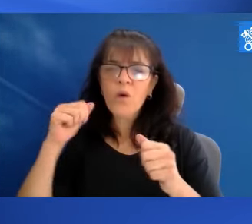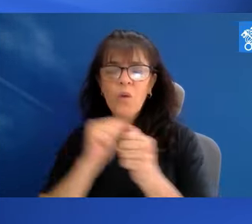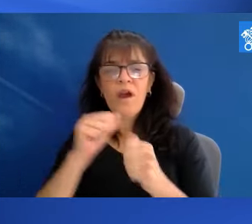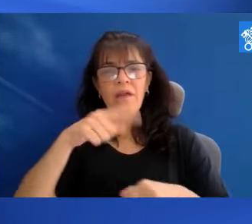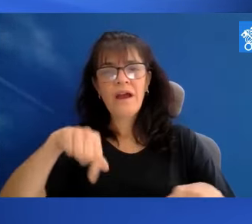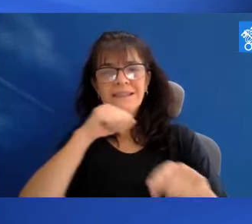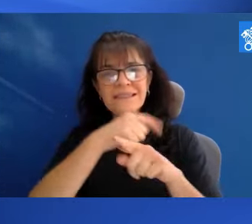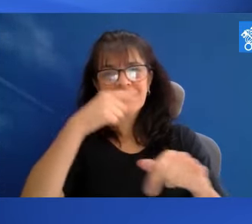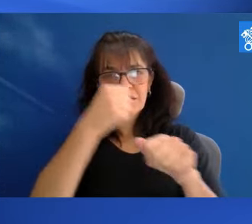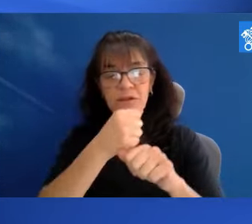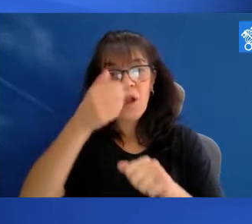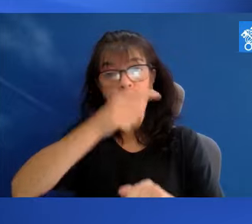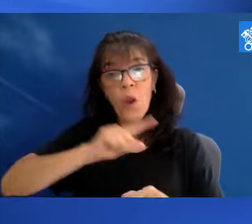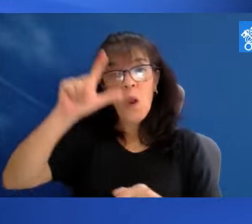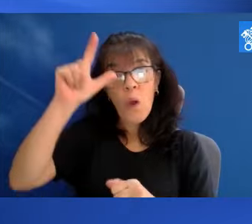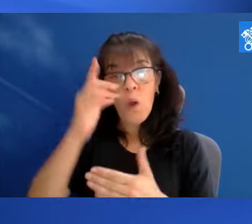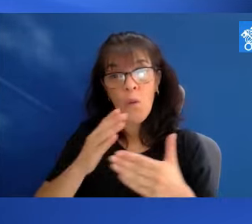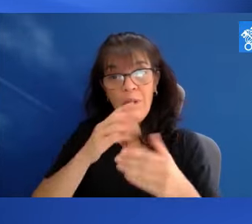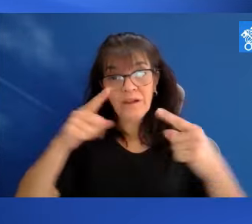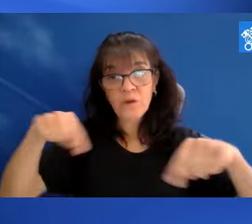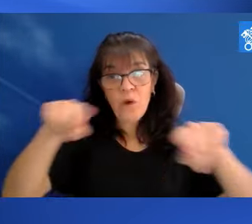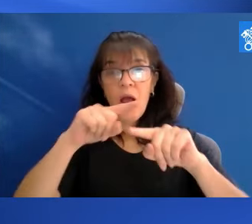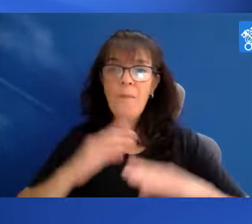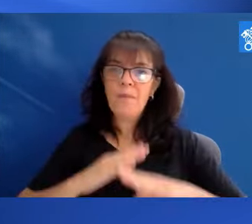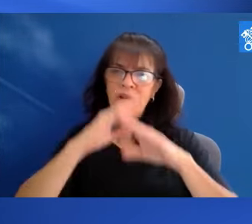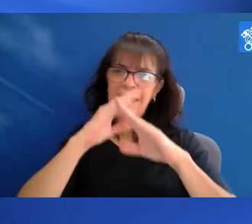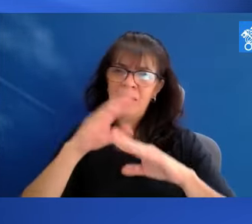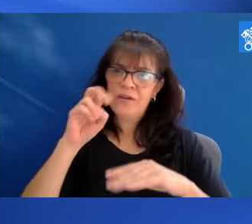May the Lord bless you all and protect you always from all evil.